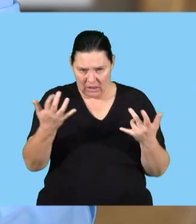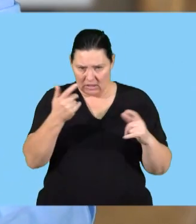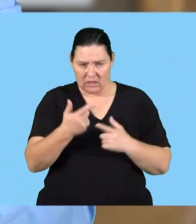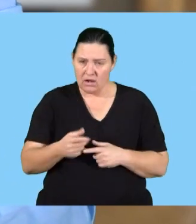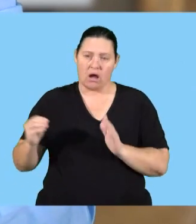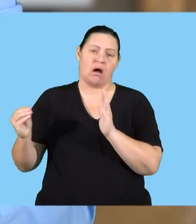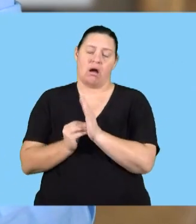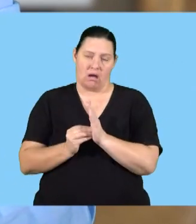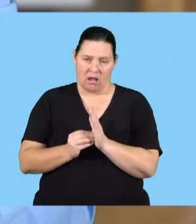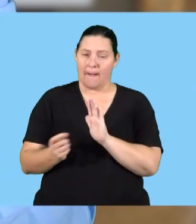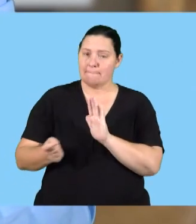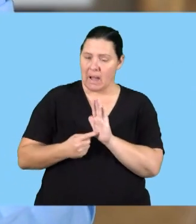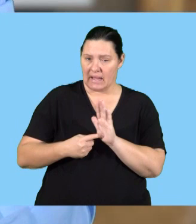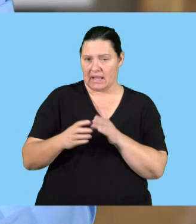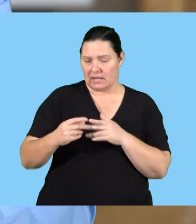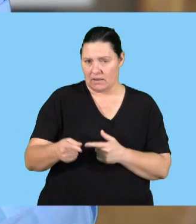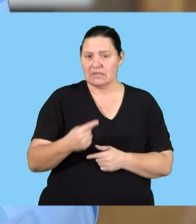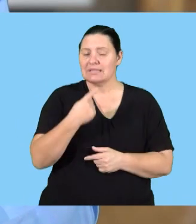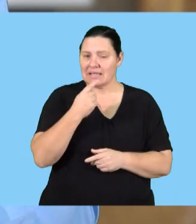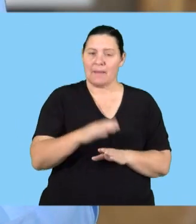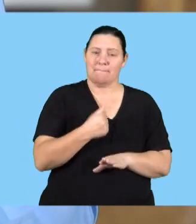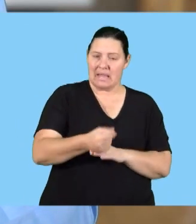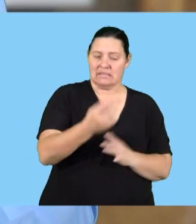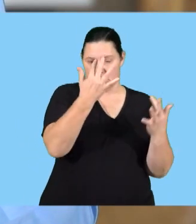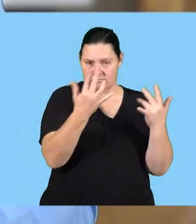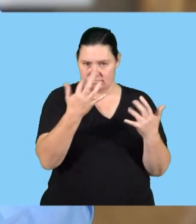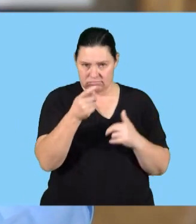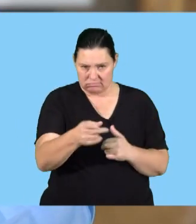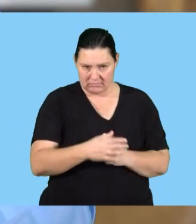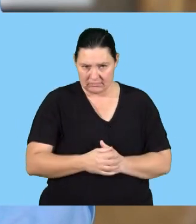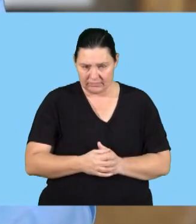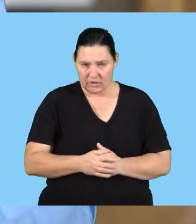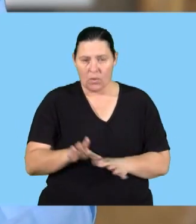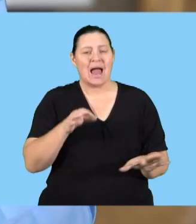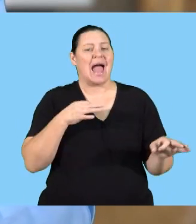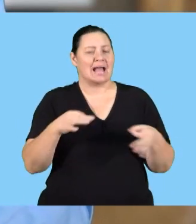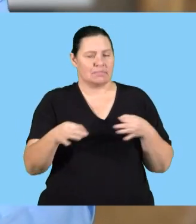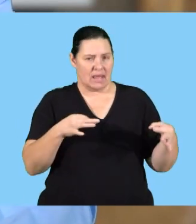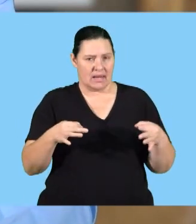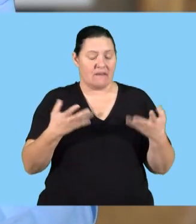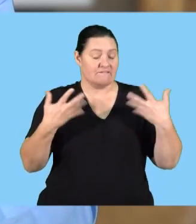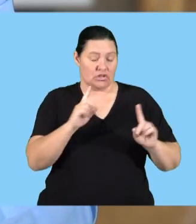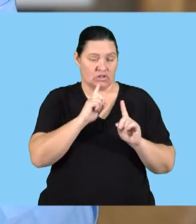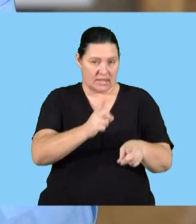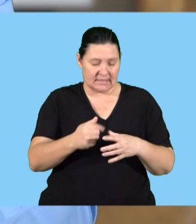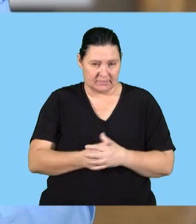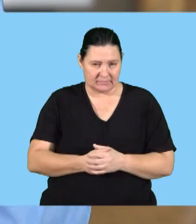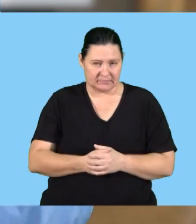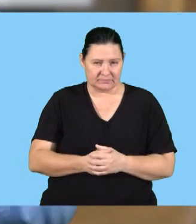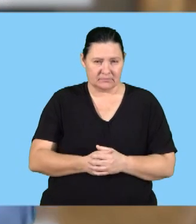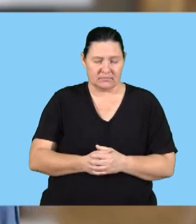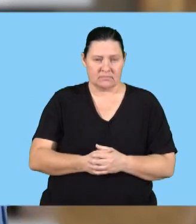not our memorandum, our marking guidelines, but based on what you've been indicated. And I'll explain that once we've answered this